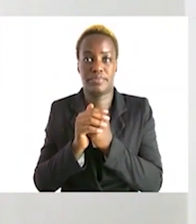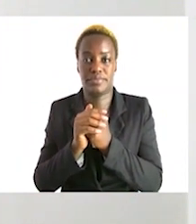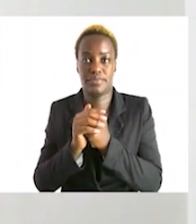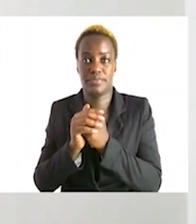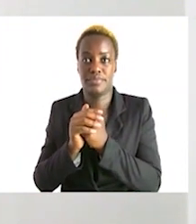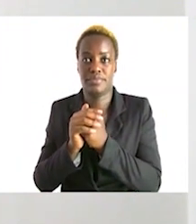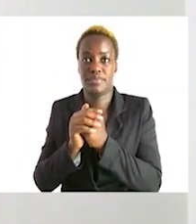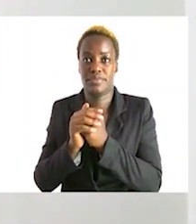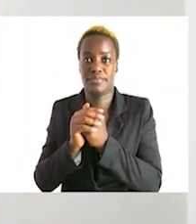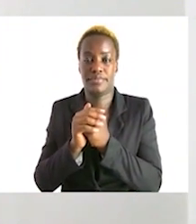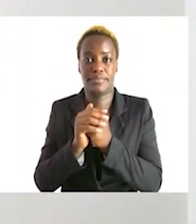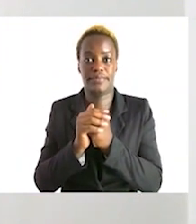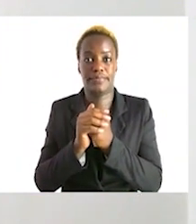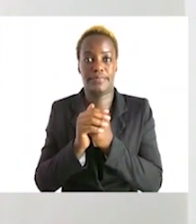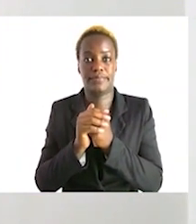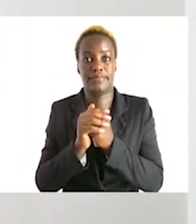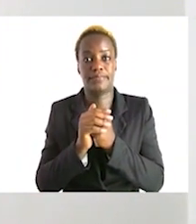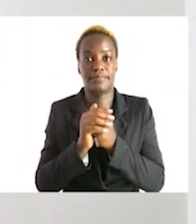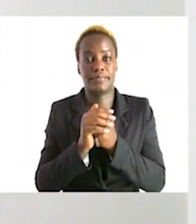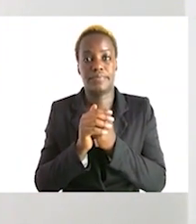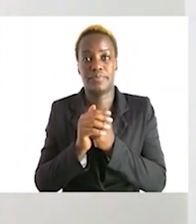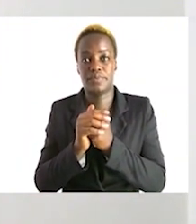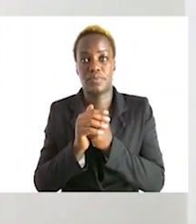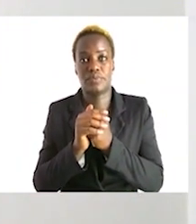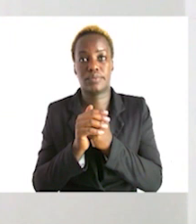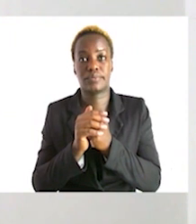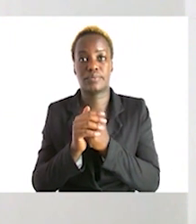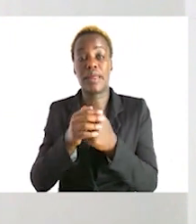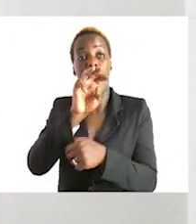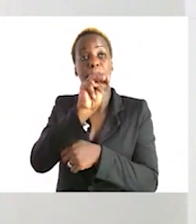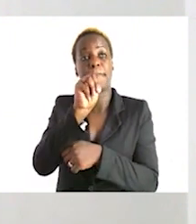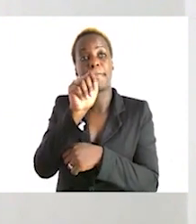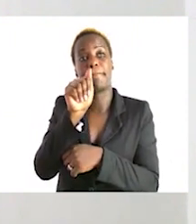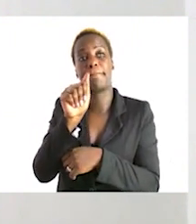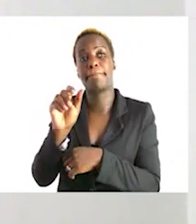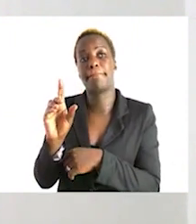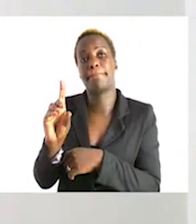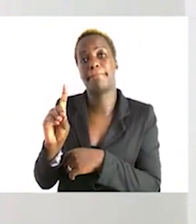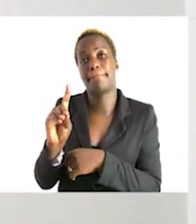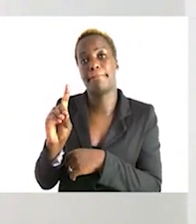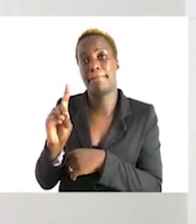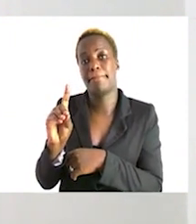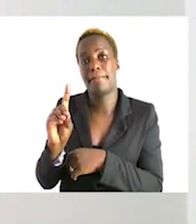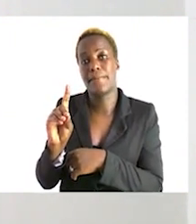see that? Because it's only one vowel sound. How about this one? Can we say it A?